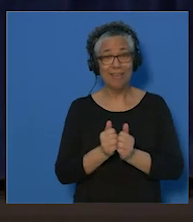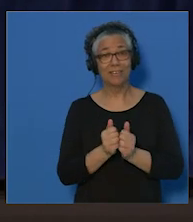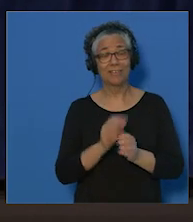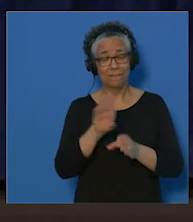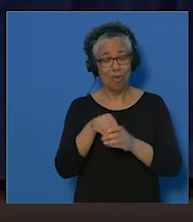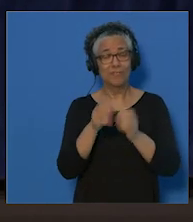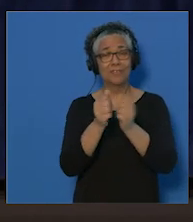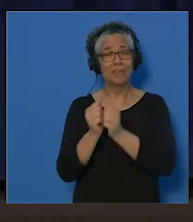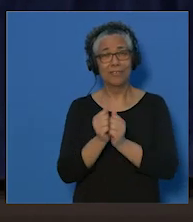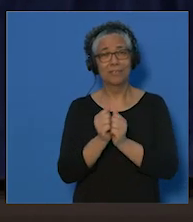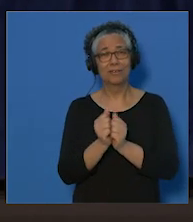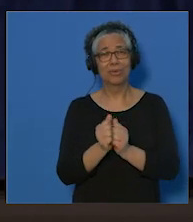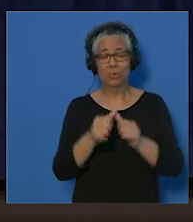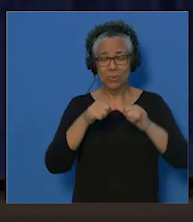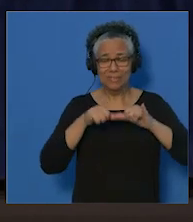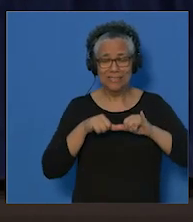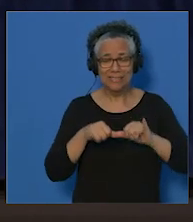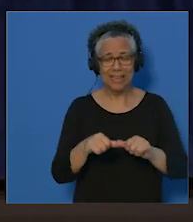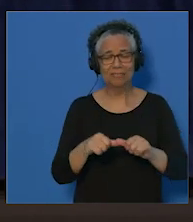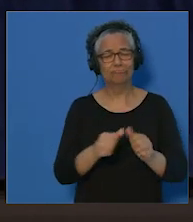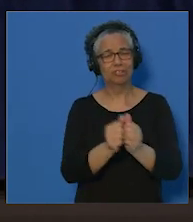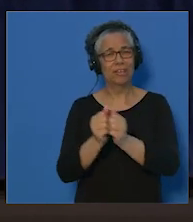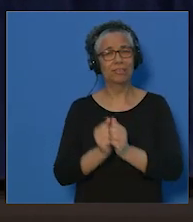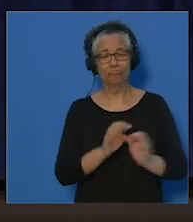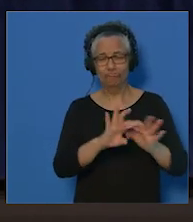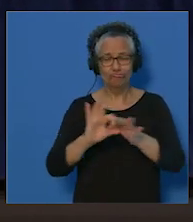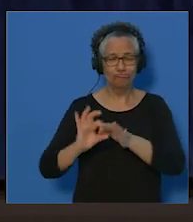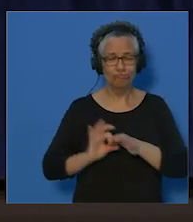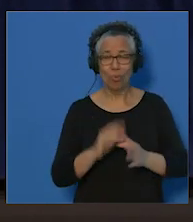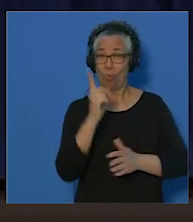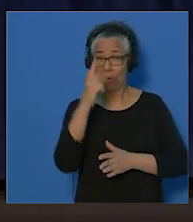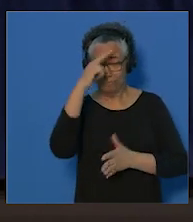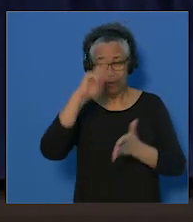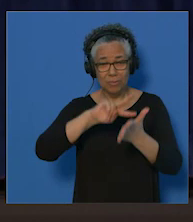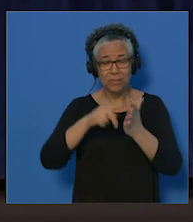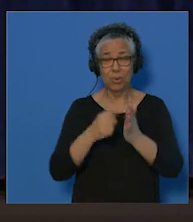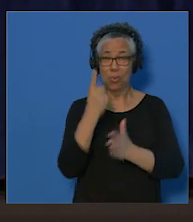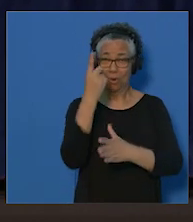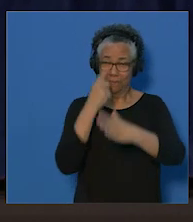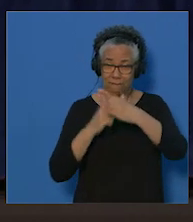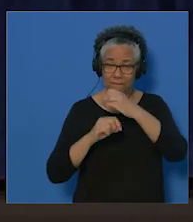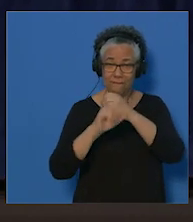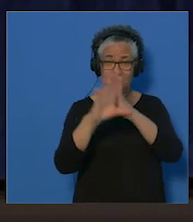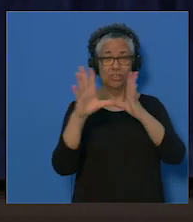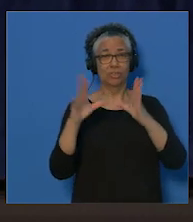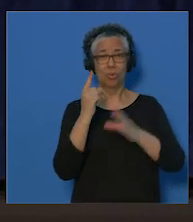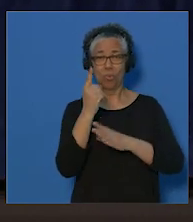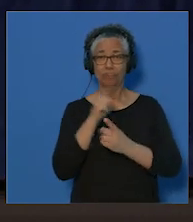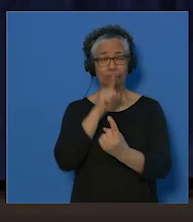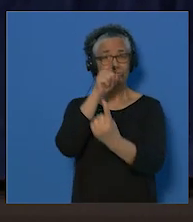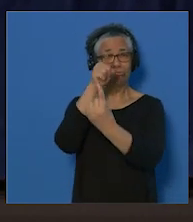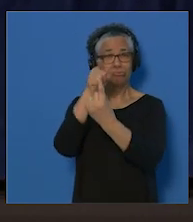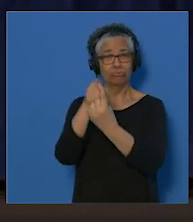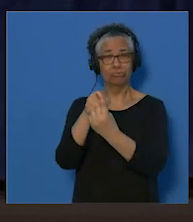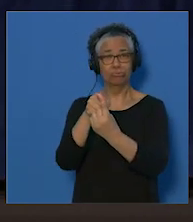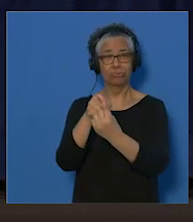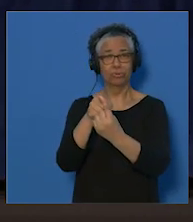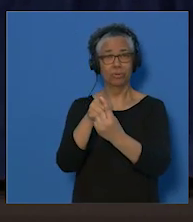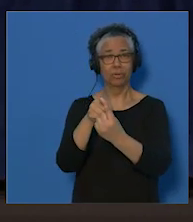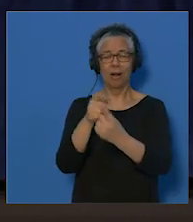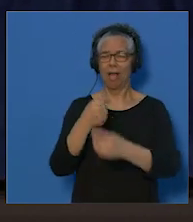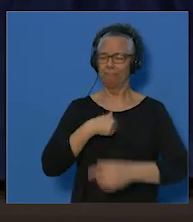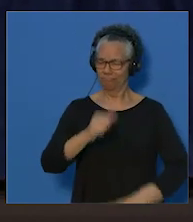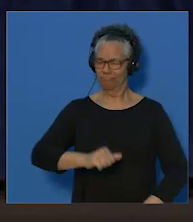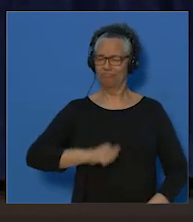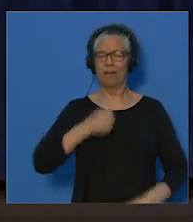we have stayed together, united in one purpose, united in one vision, and united in one objective. I am very